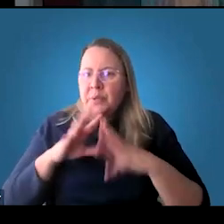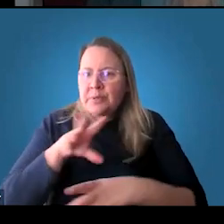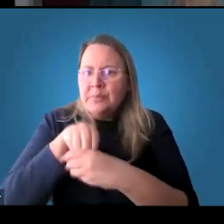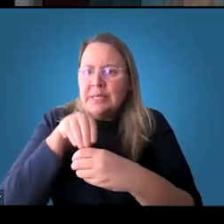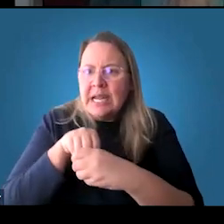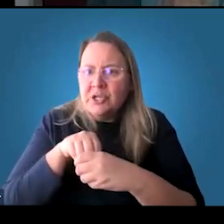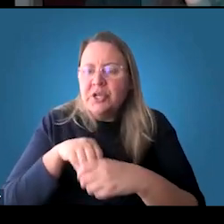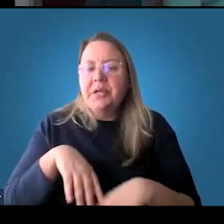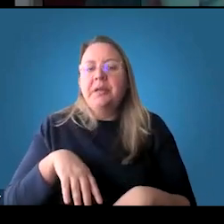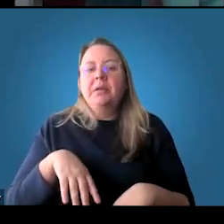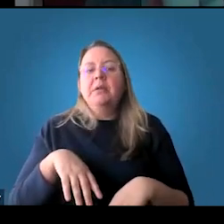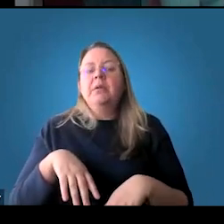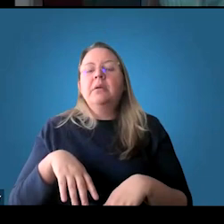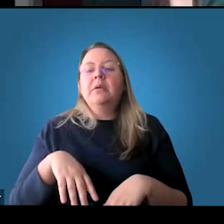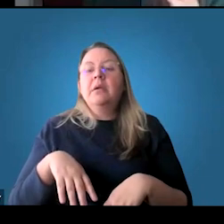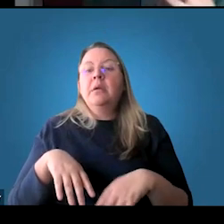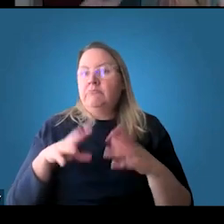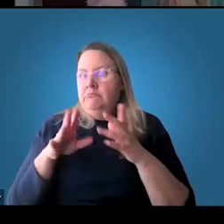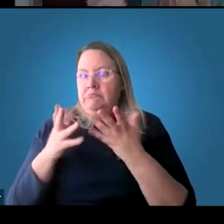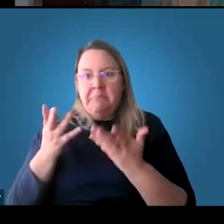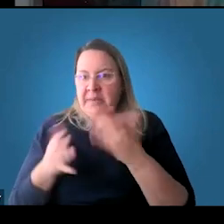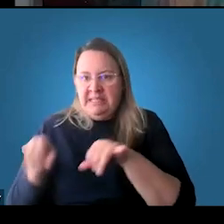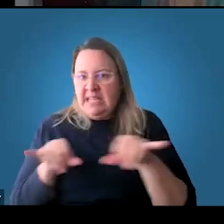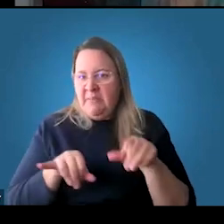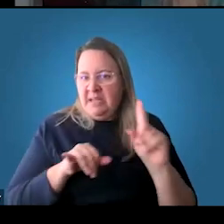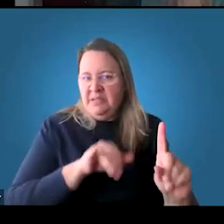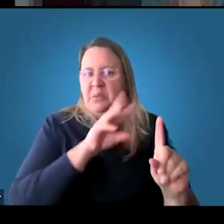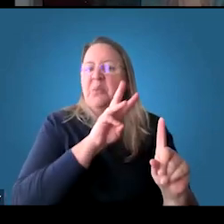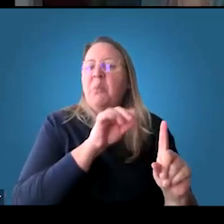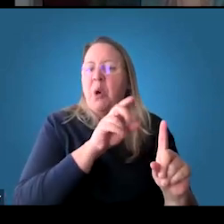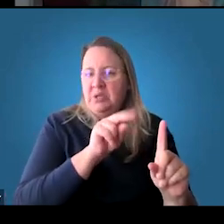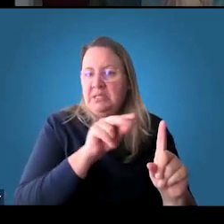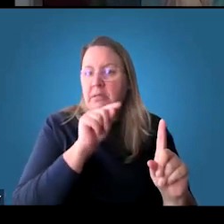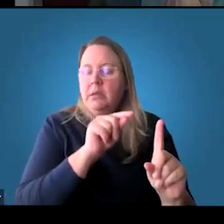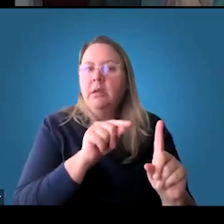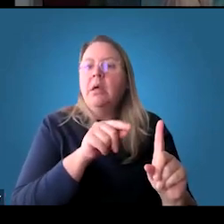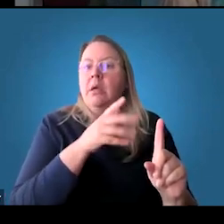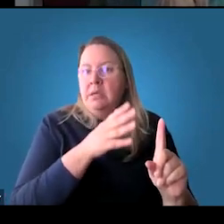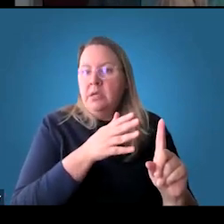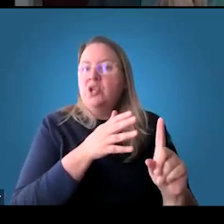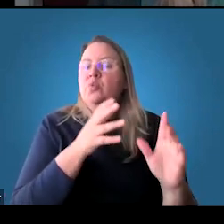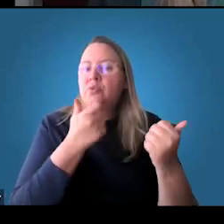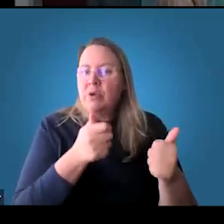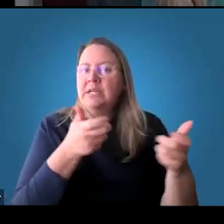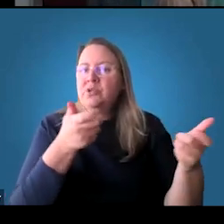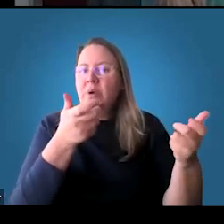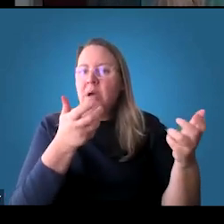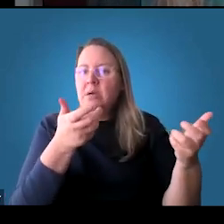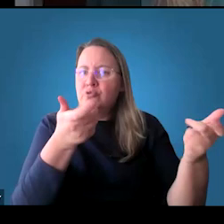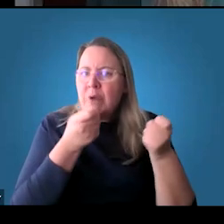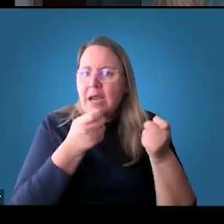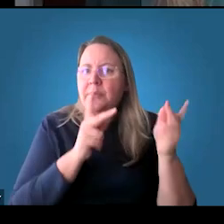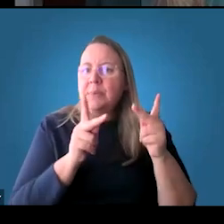as it was for the Walton Family Foundation, then you're going to want to look for and track indicators around access